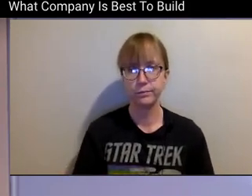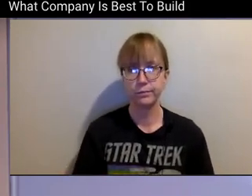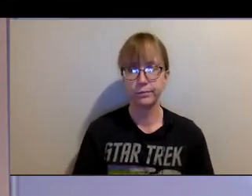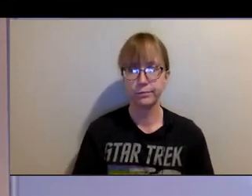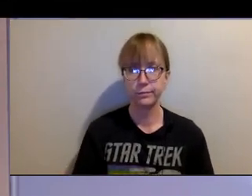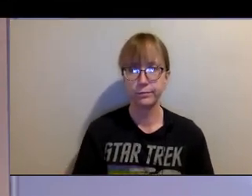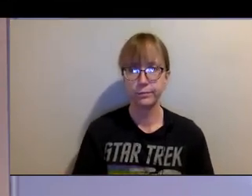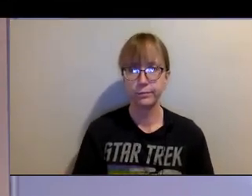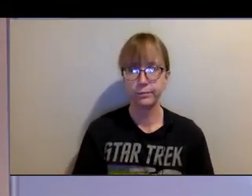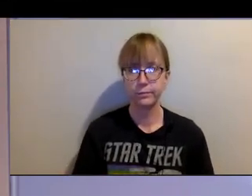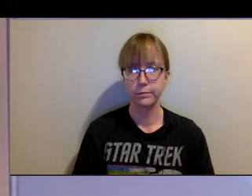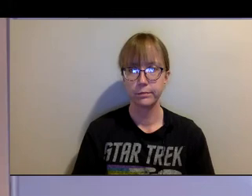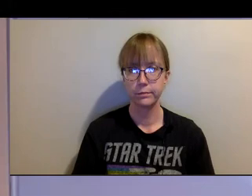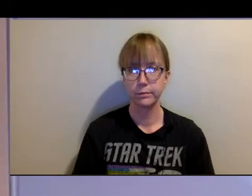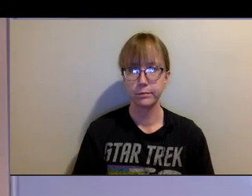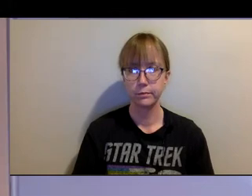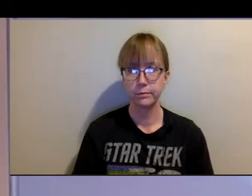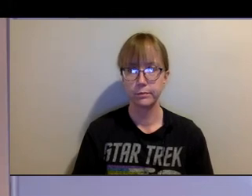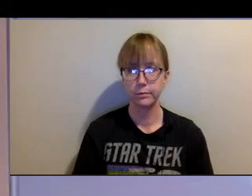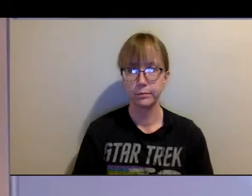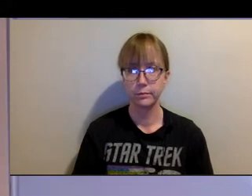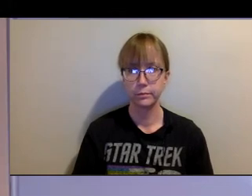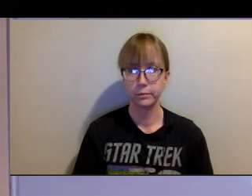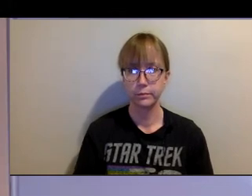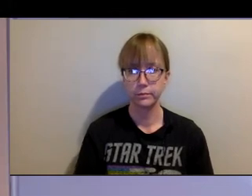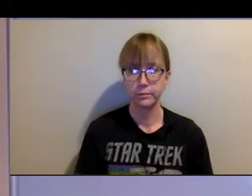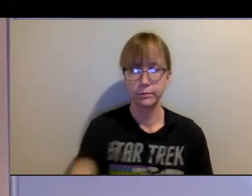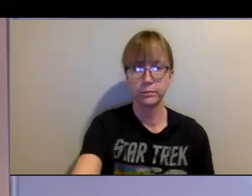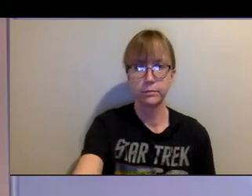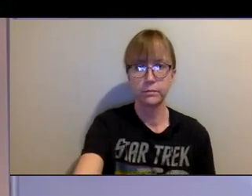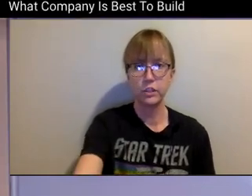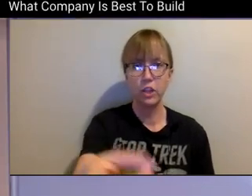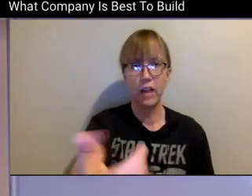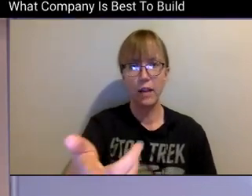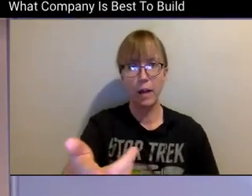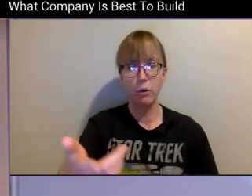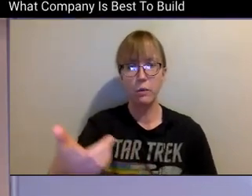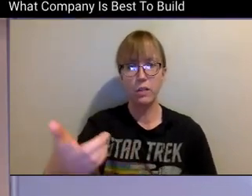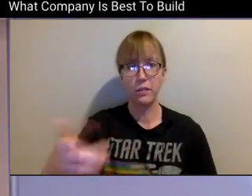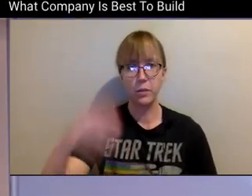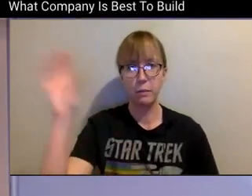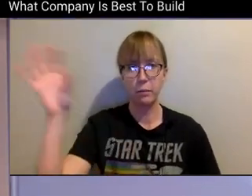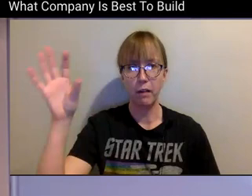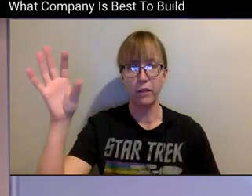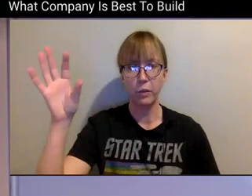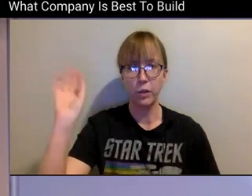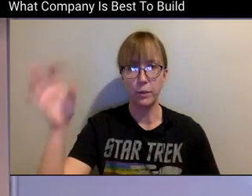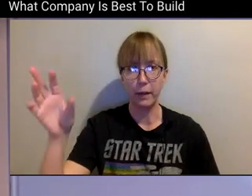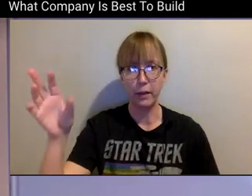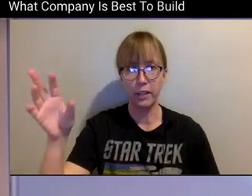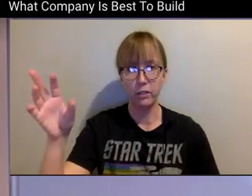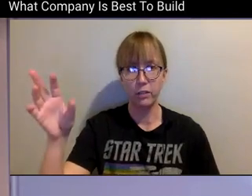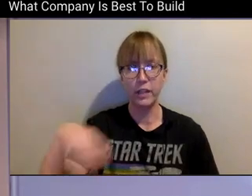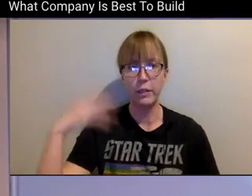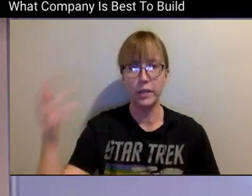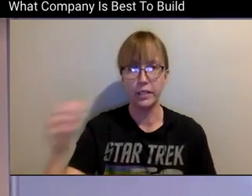and they're in a position where you want to get to, great, stick with it. And if the company... So that point was, if there's people above you who are doing